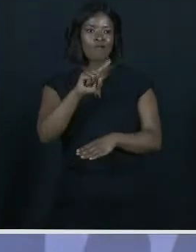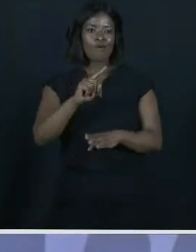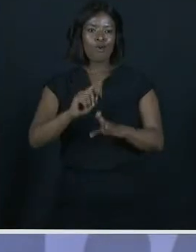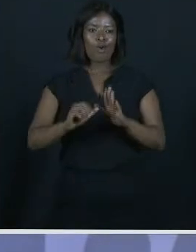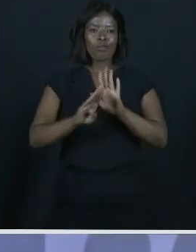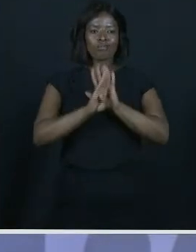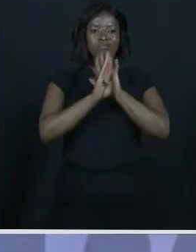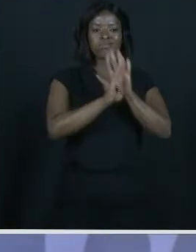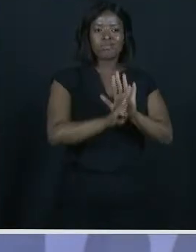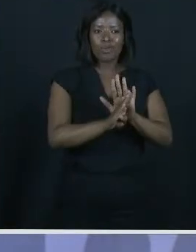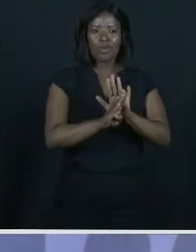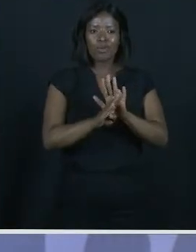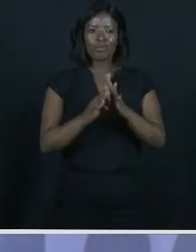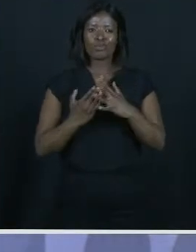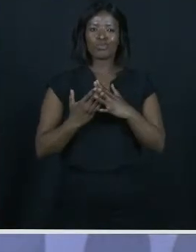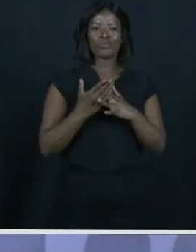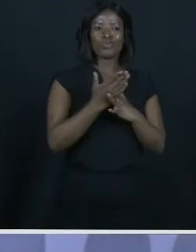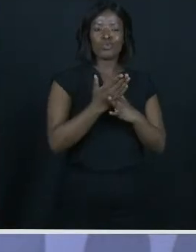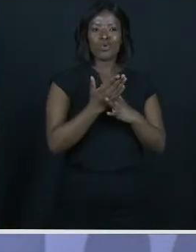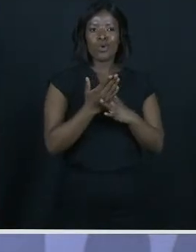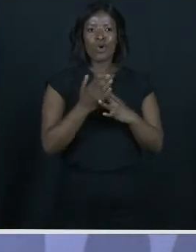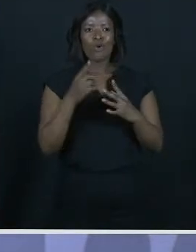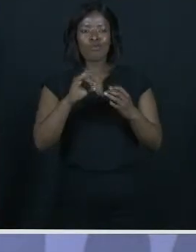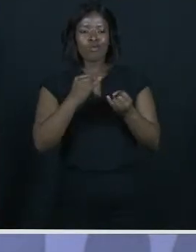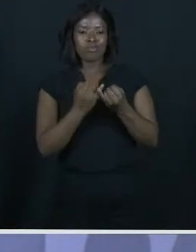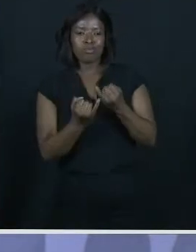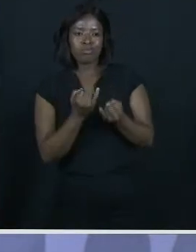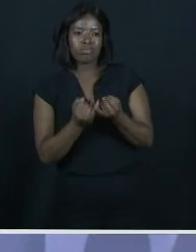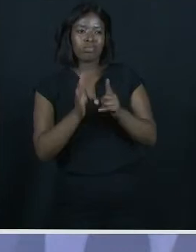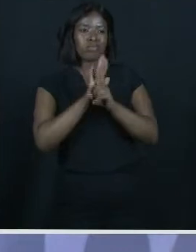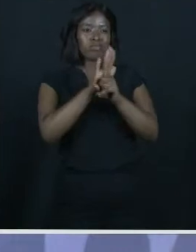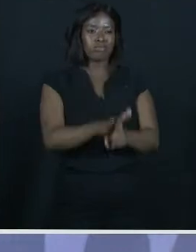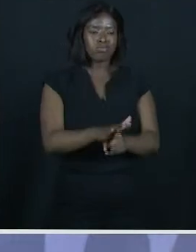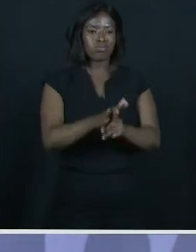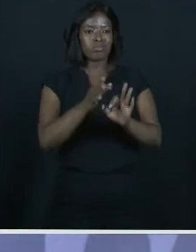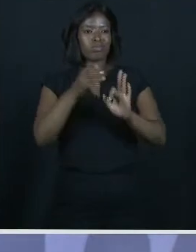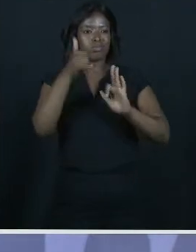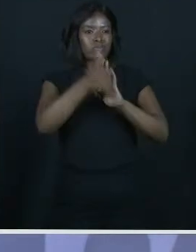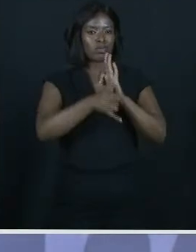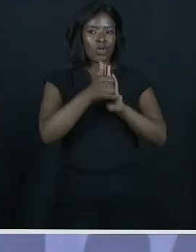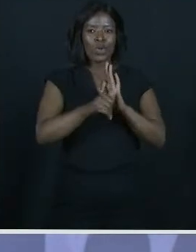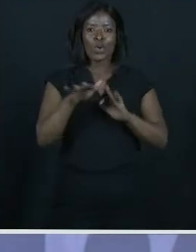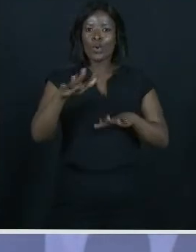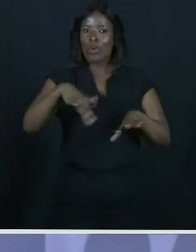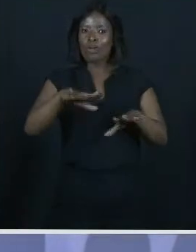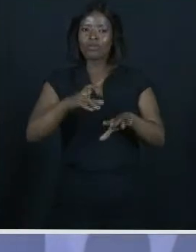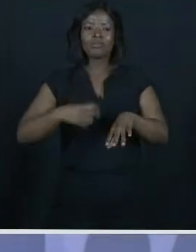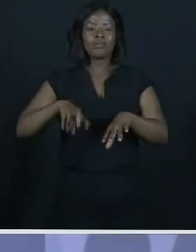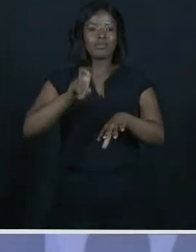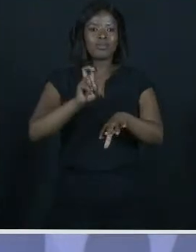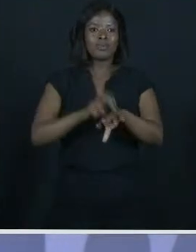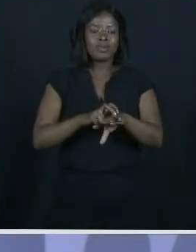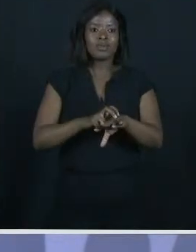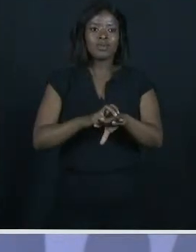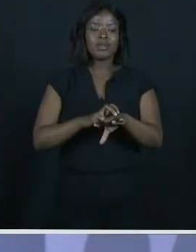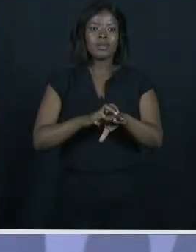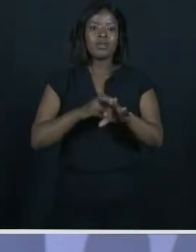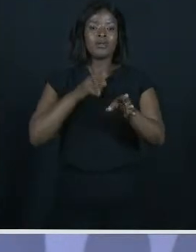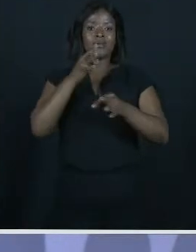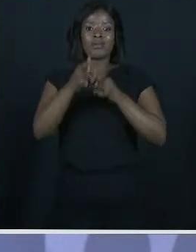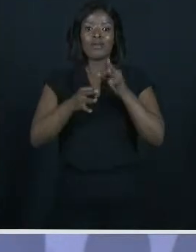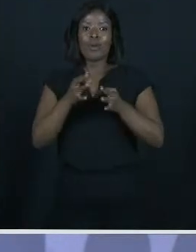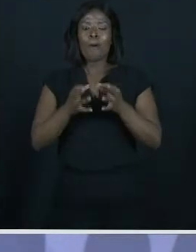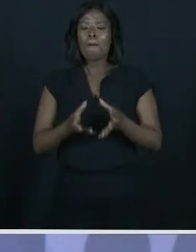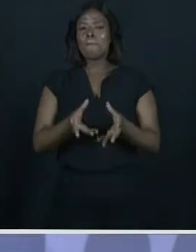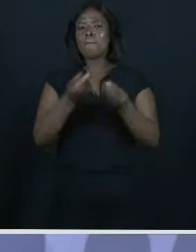through gender-based violence and sexual exploitation and femicide, we also need to address the root